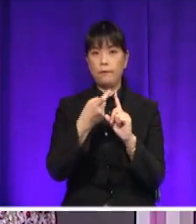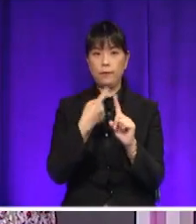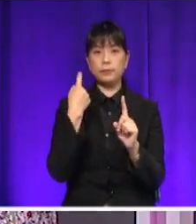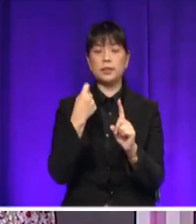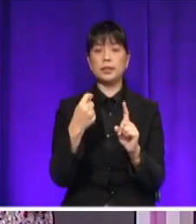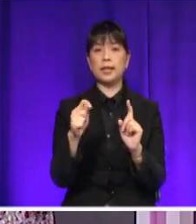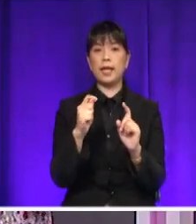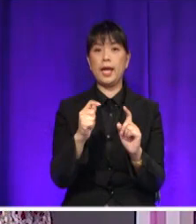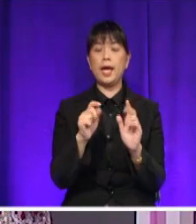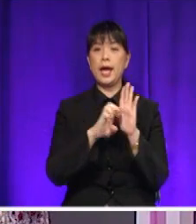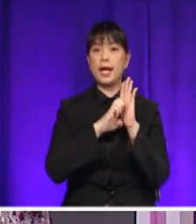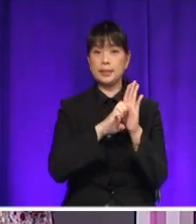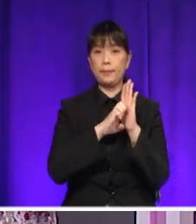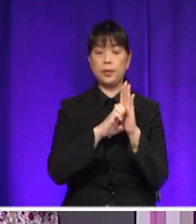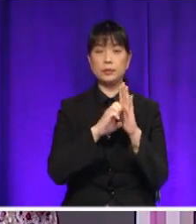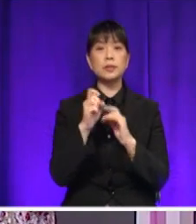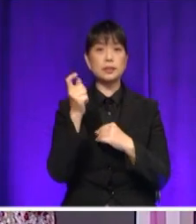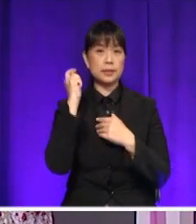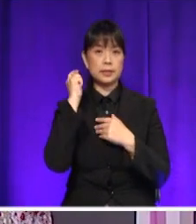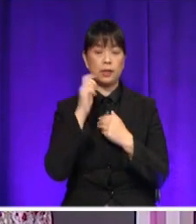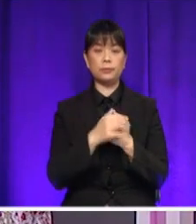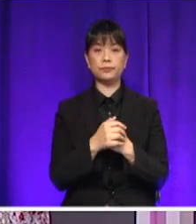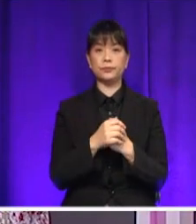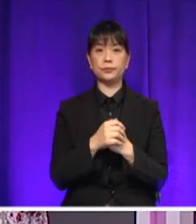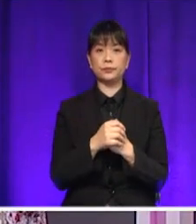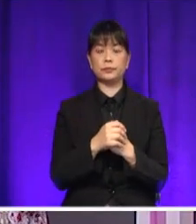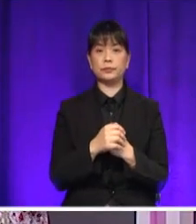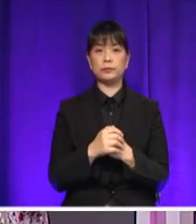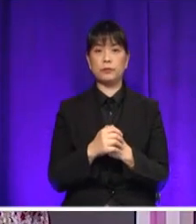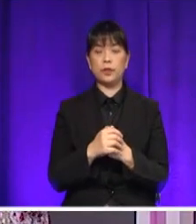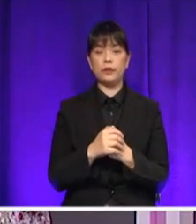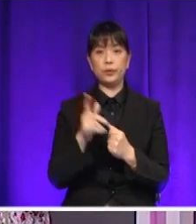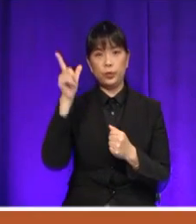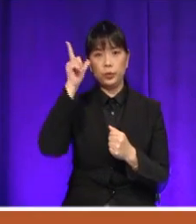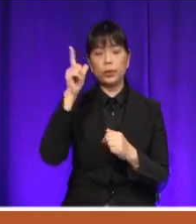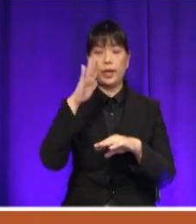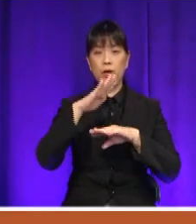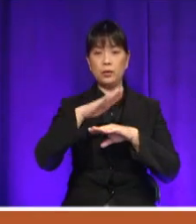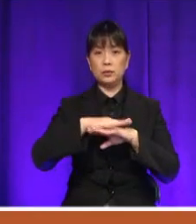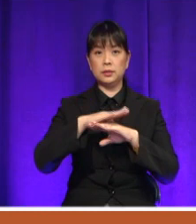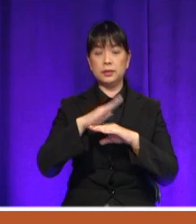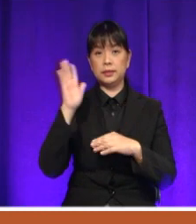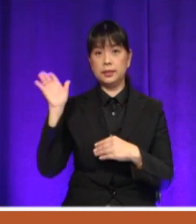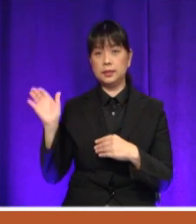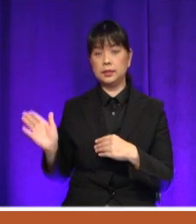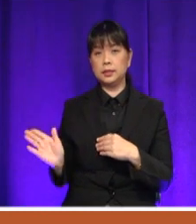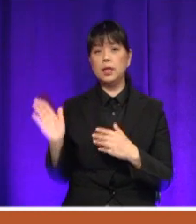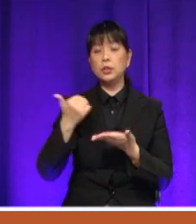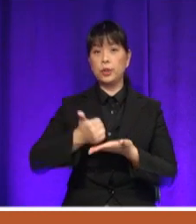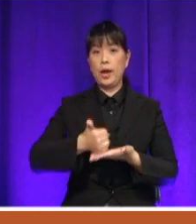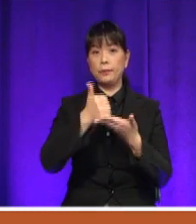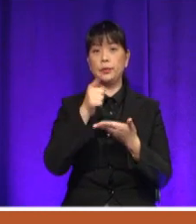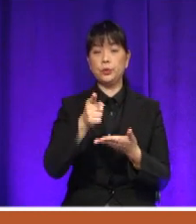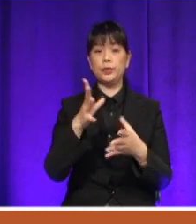given. Now, if you have a look at the screen again, all right, to help you think of ideas